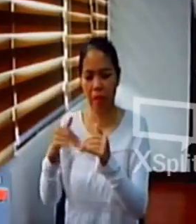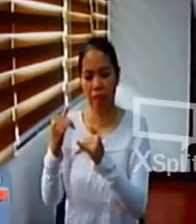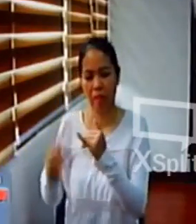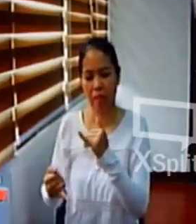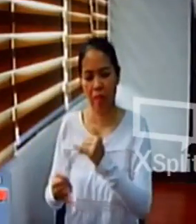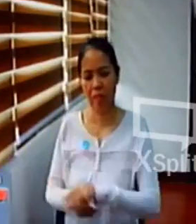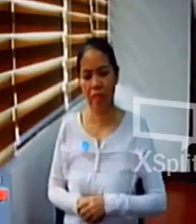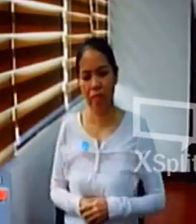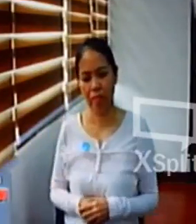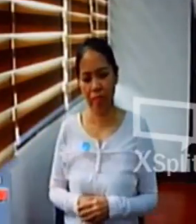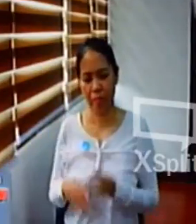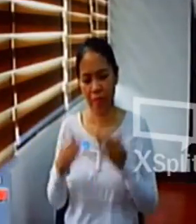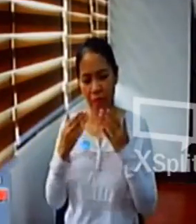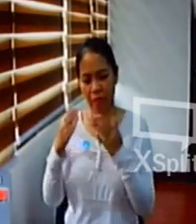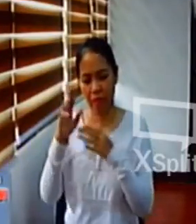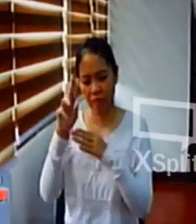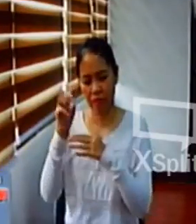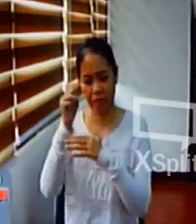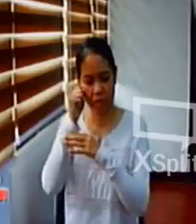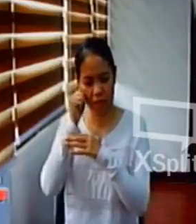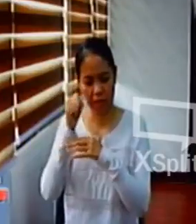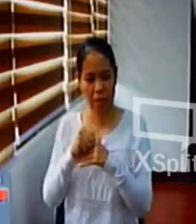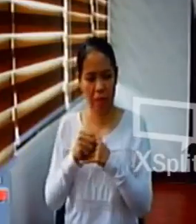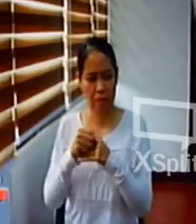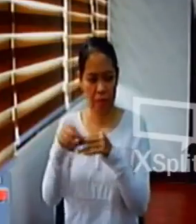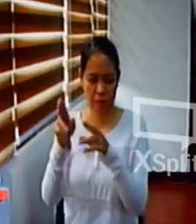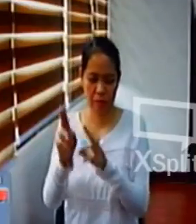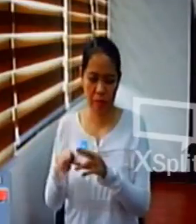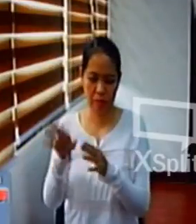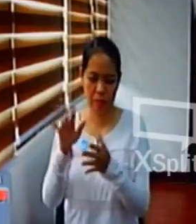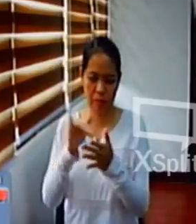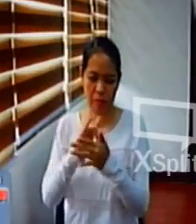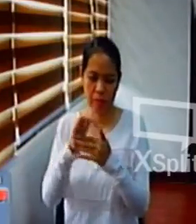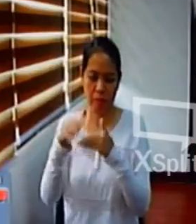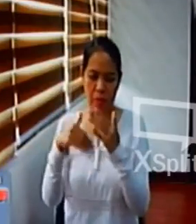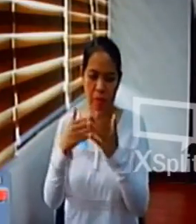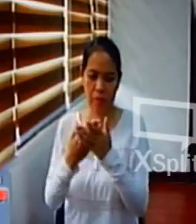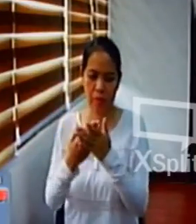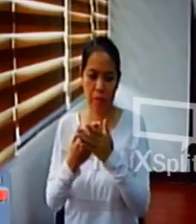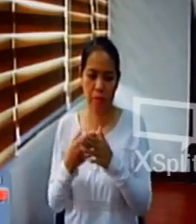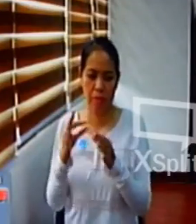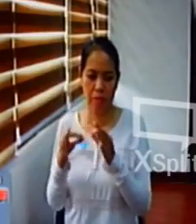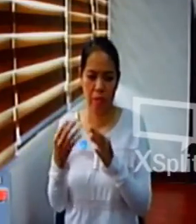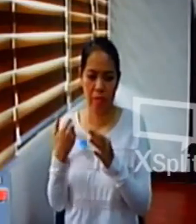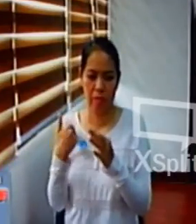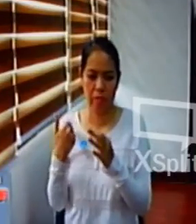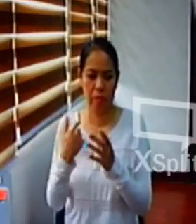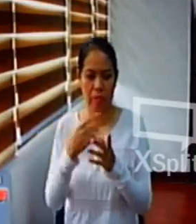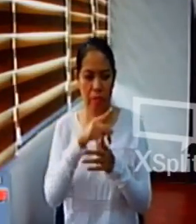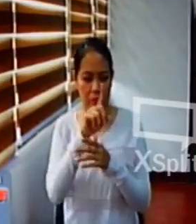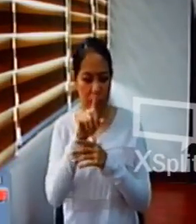Thank you, Yusek Serrano. Your Honors, that would be all for the witness. If you do have questions, Your Honors.